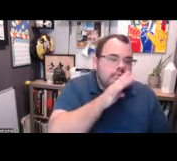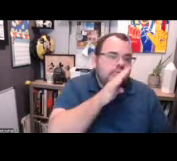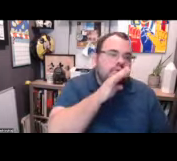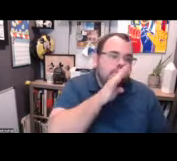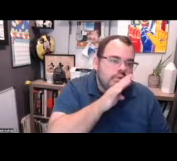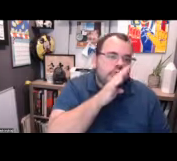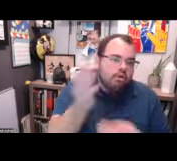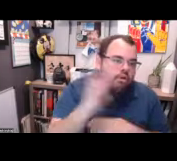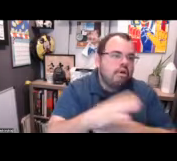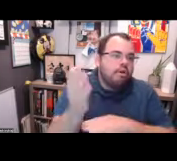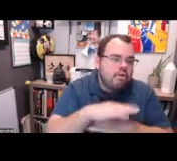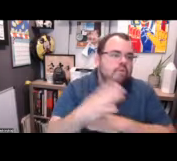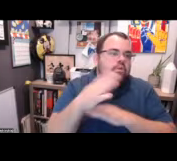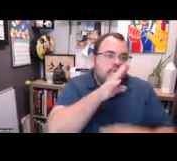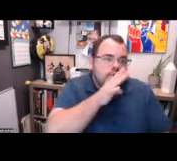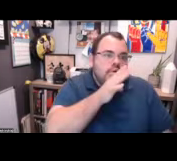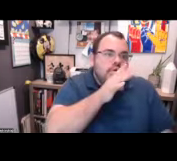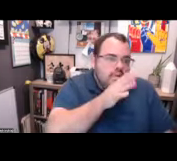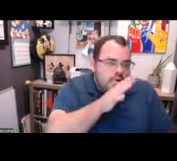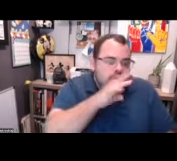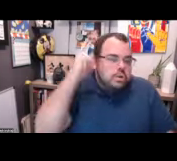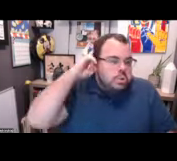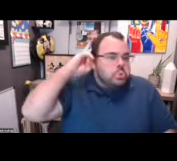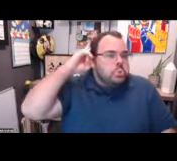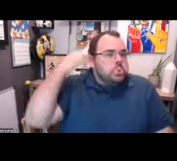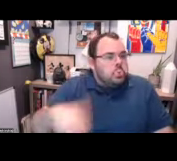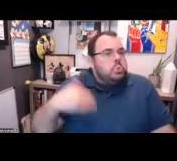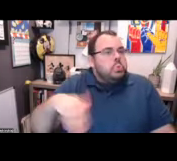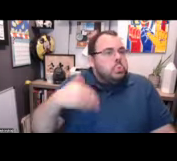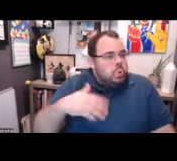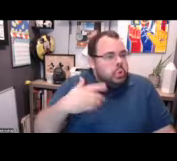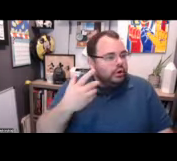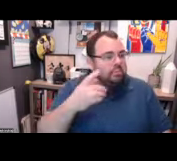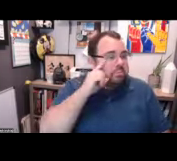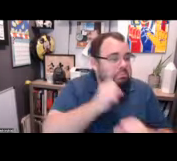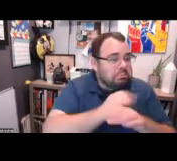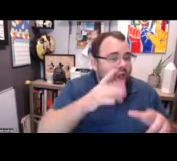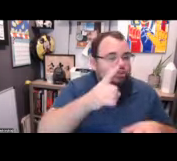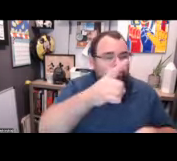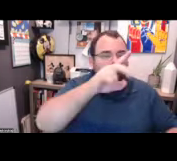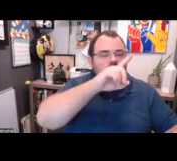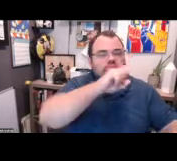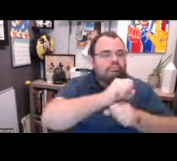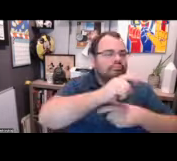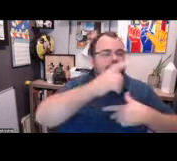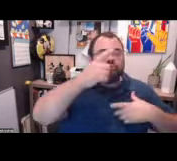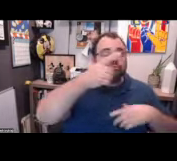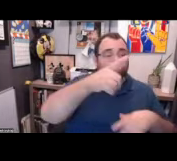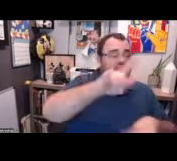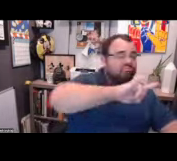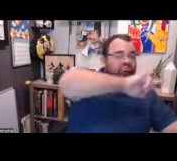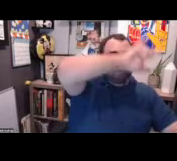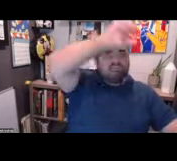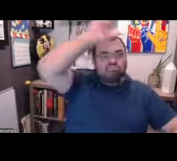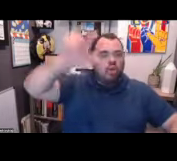day. It was something I needed because I was speaking all day, every day, speaking. And wow, the cochlear implant was great, but